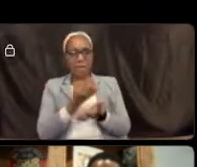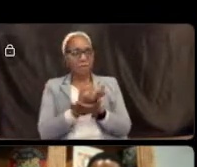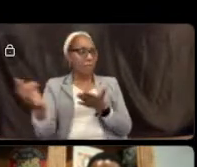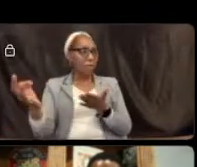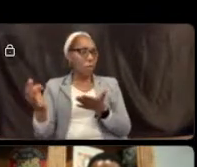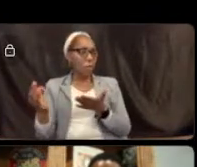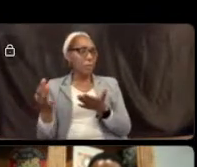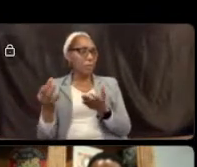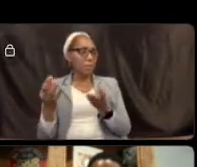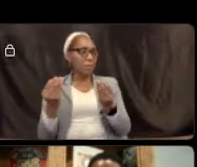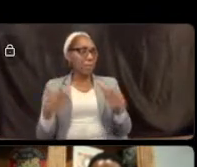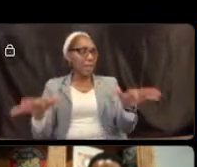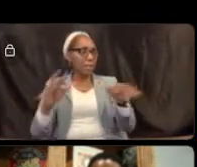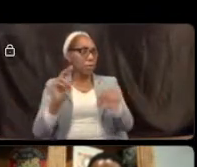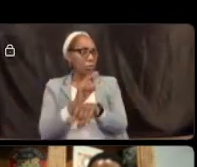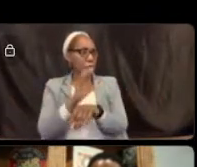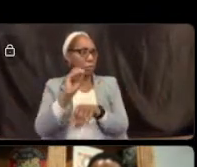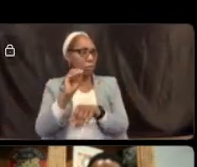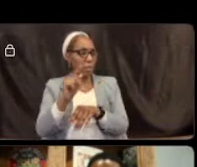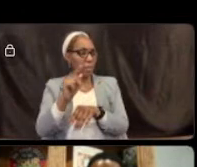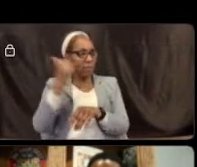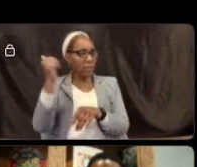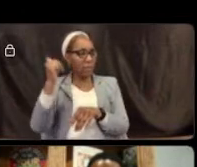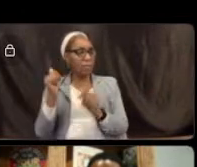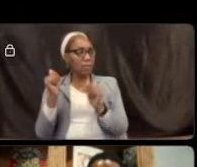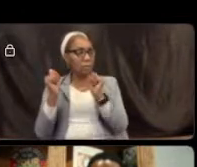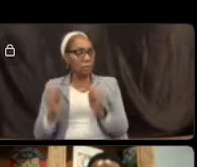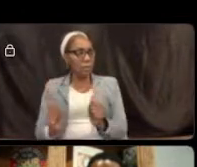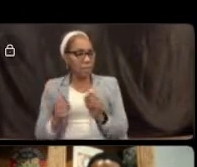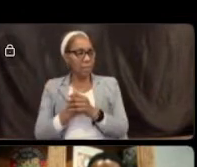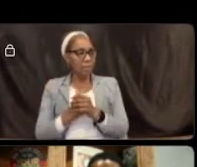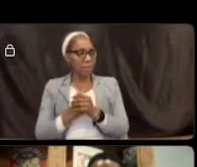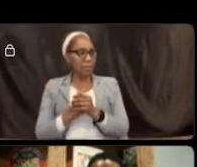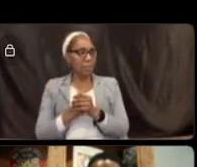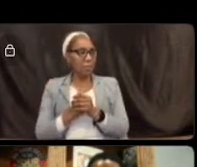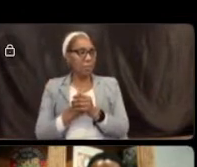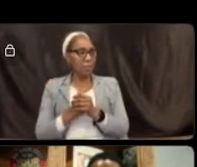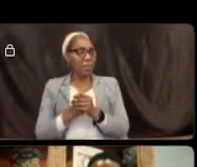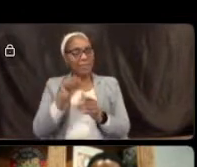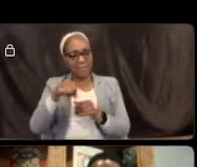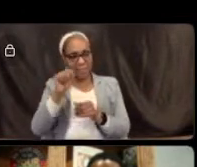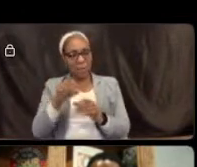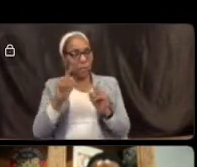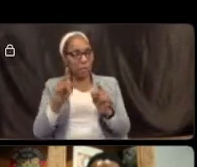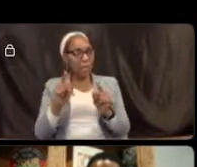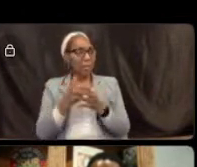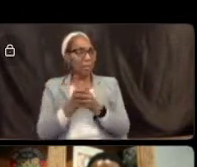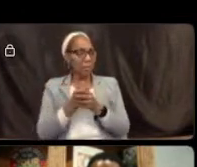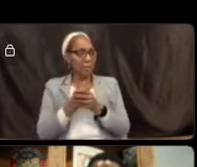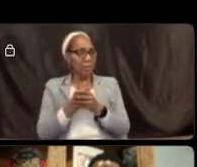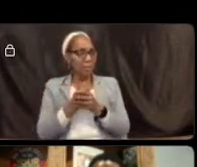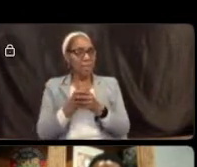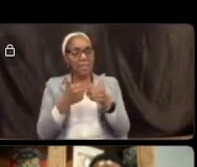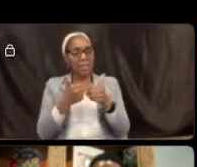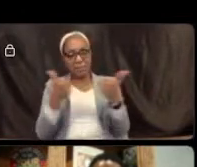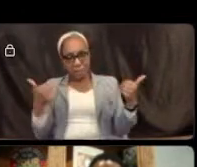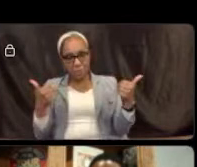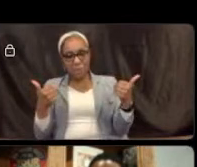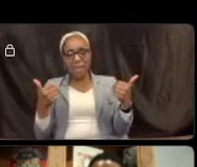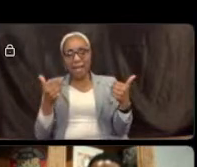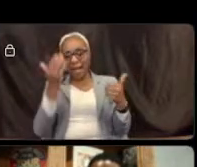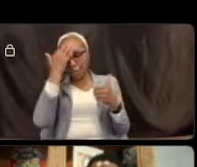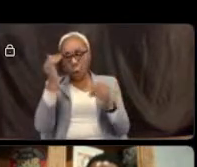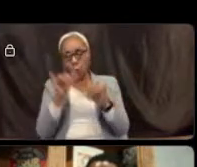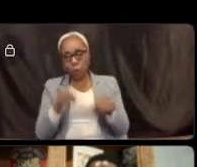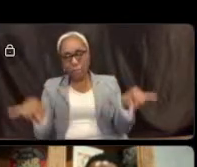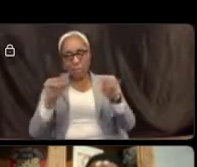land use. Yes, because you can actually, even though they do, that's be separate. I know it's redundant, but